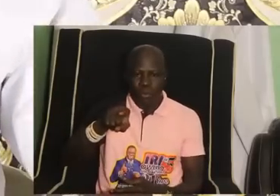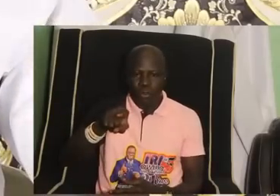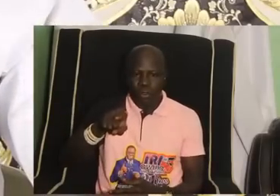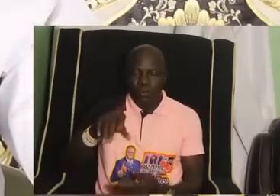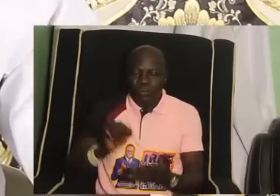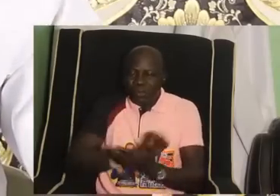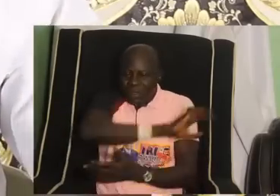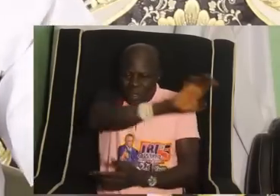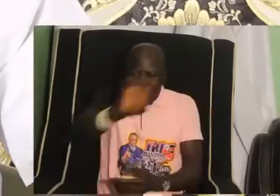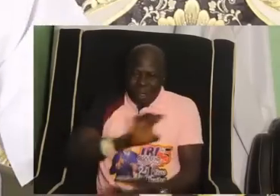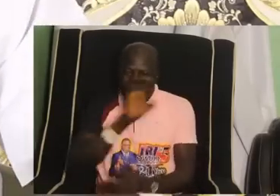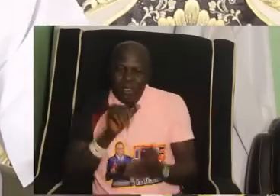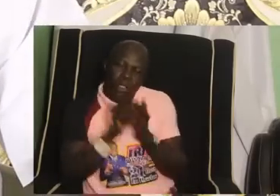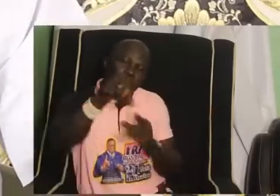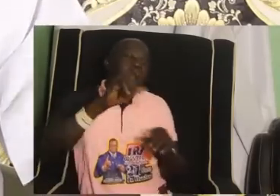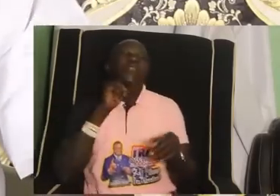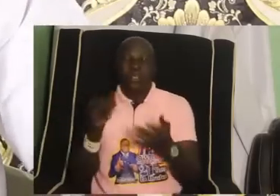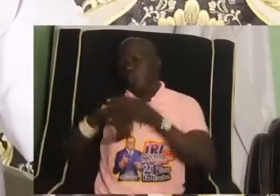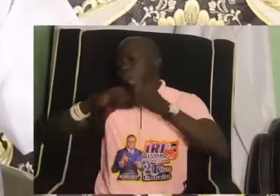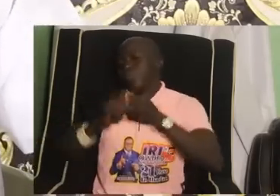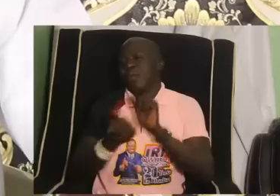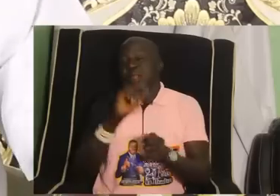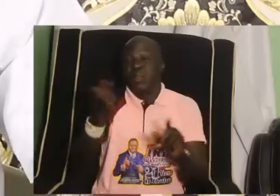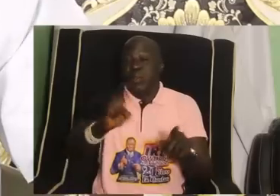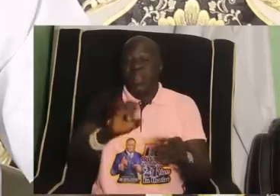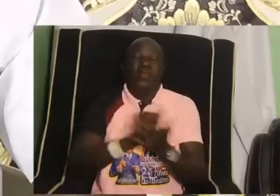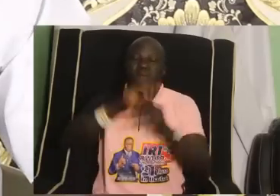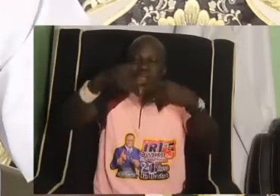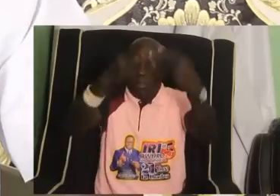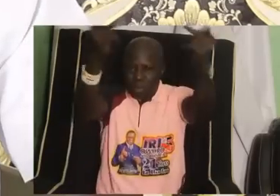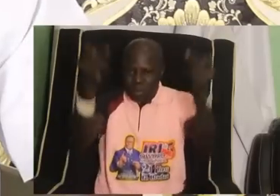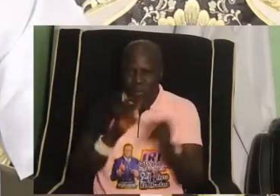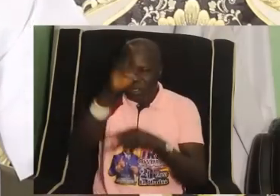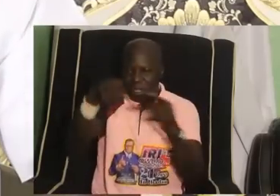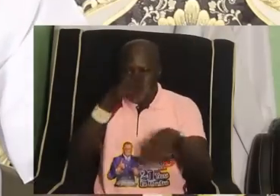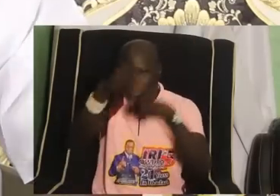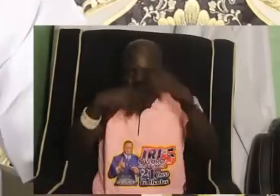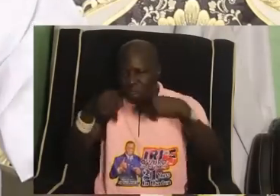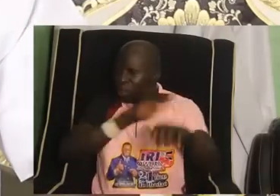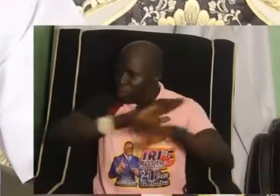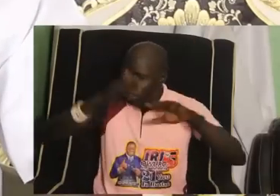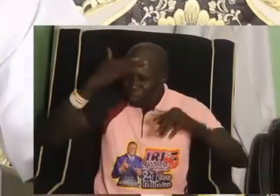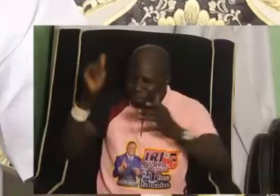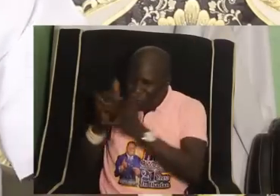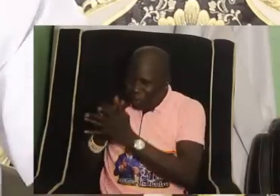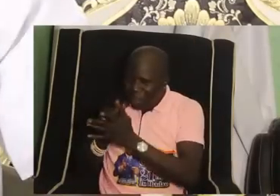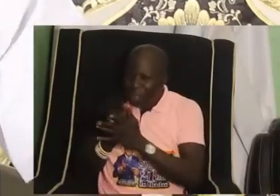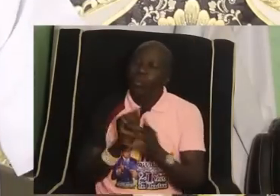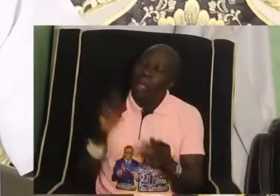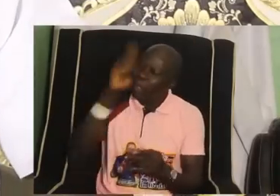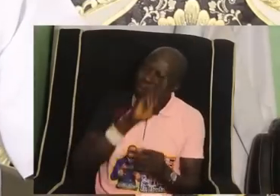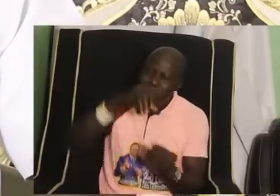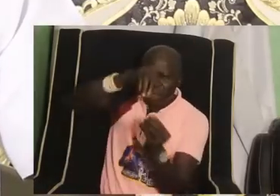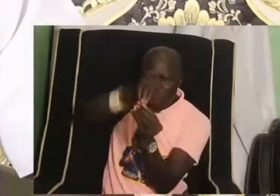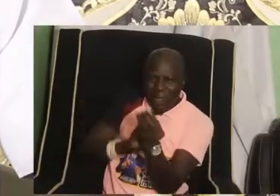Condition to what? Why is the problem? The condition you are is not the problem. Your destination is very important. Forget the